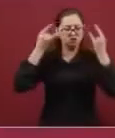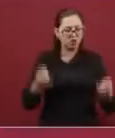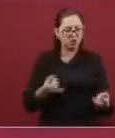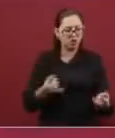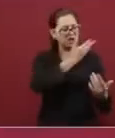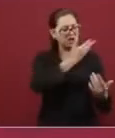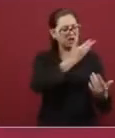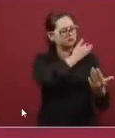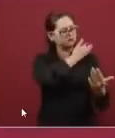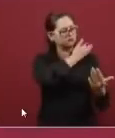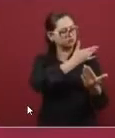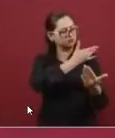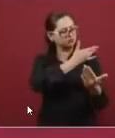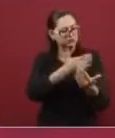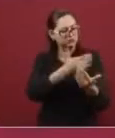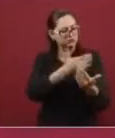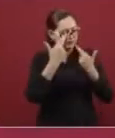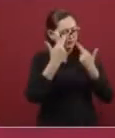that.